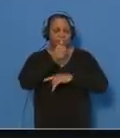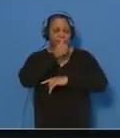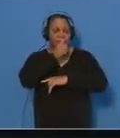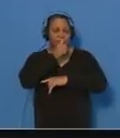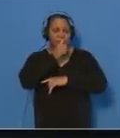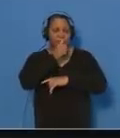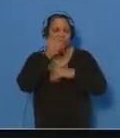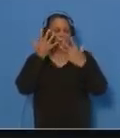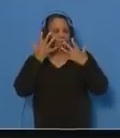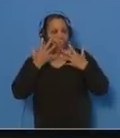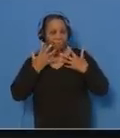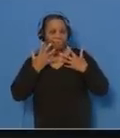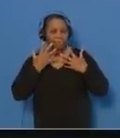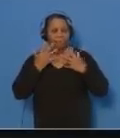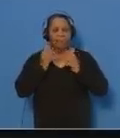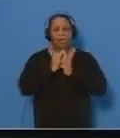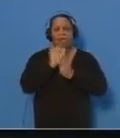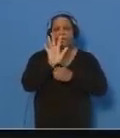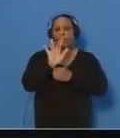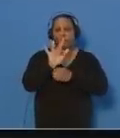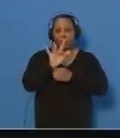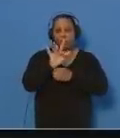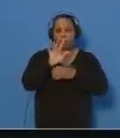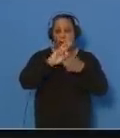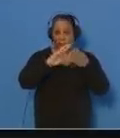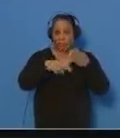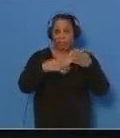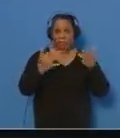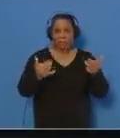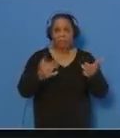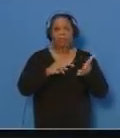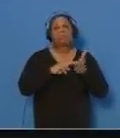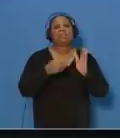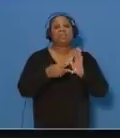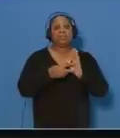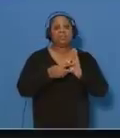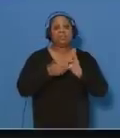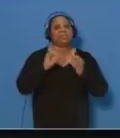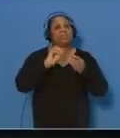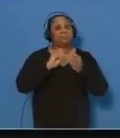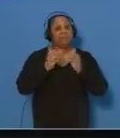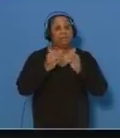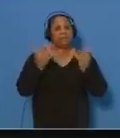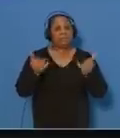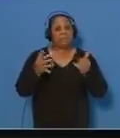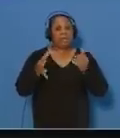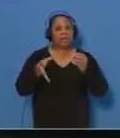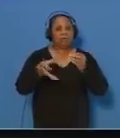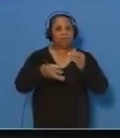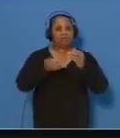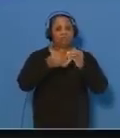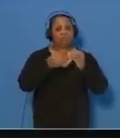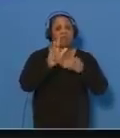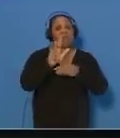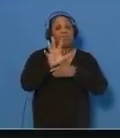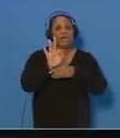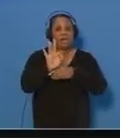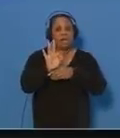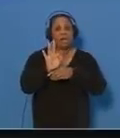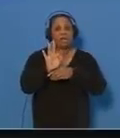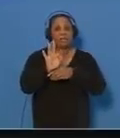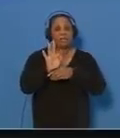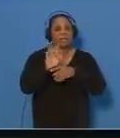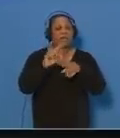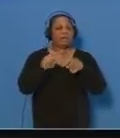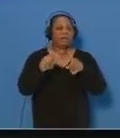With the 25 results that were received today, it means that Bermuda's number stands at 39. However, given